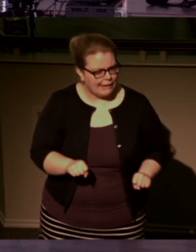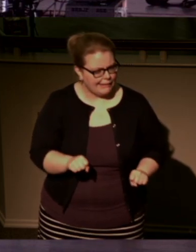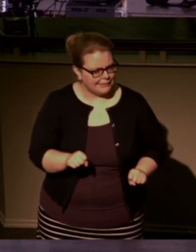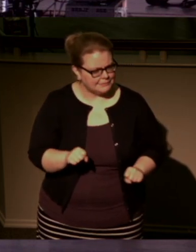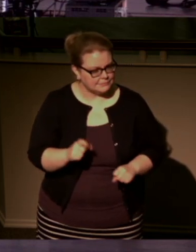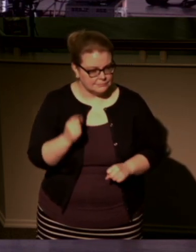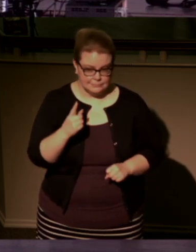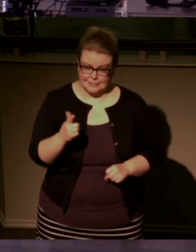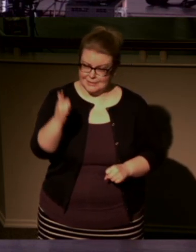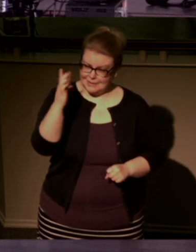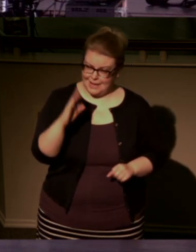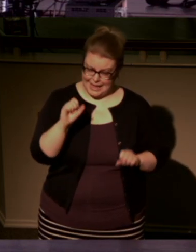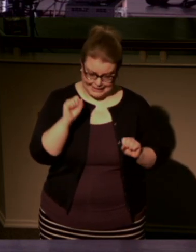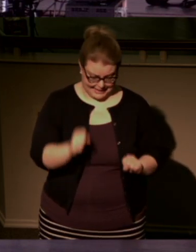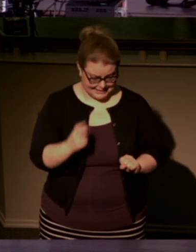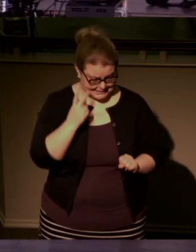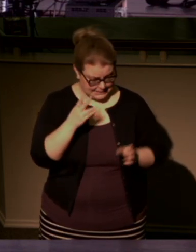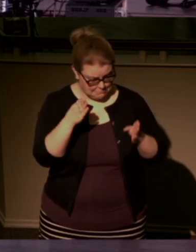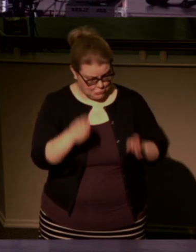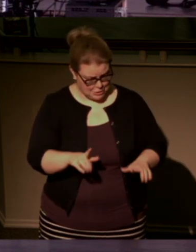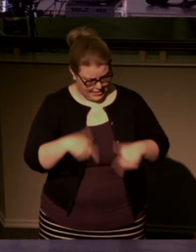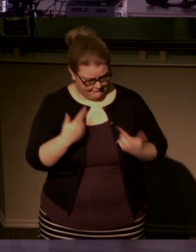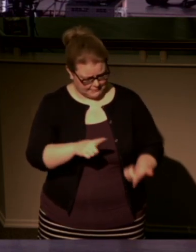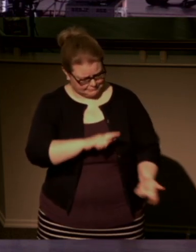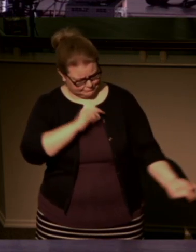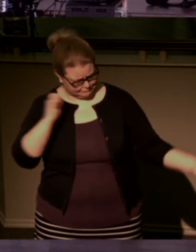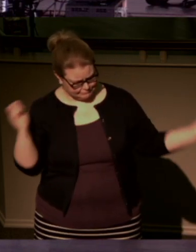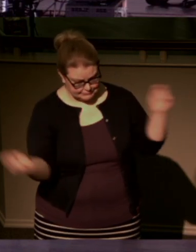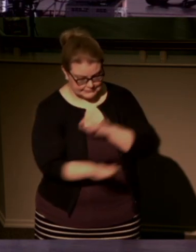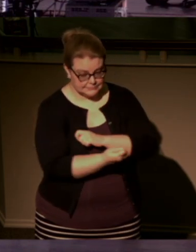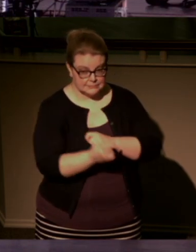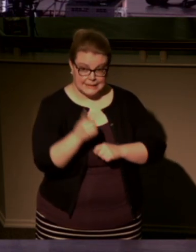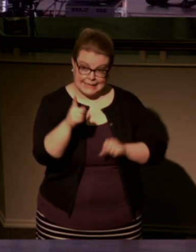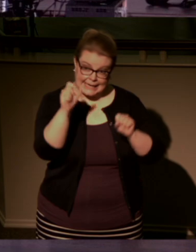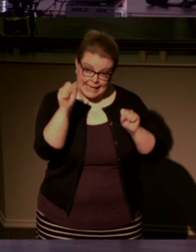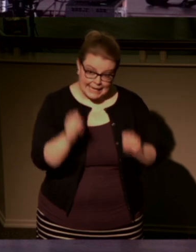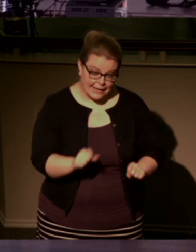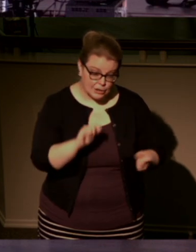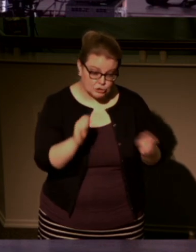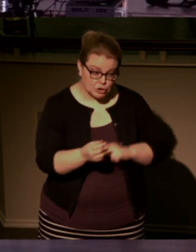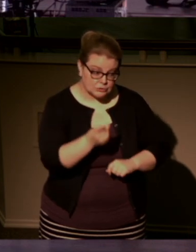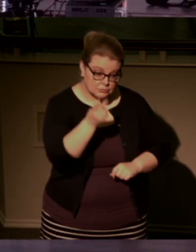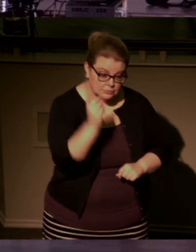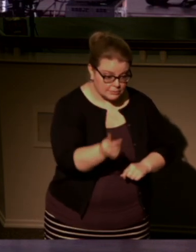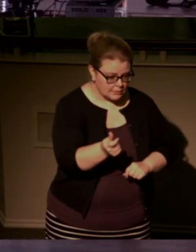turn life around, and he can do it quickly.